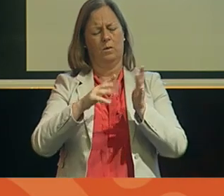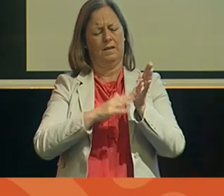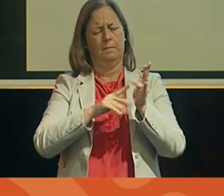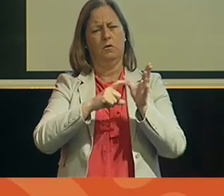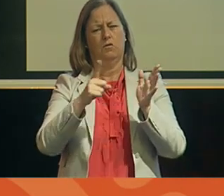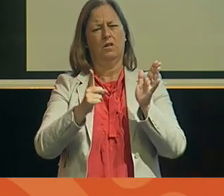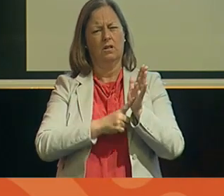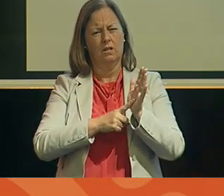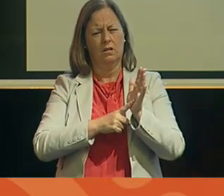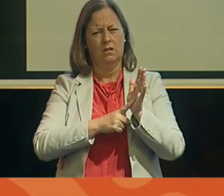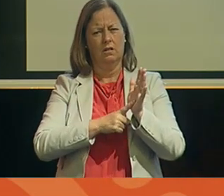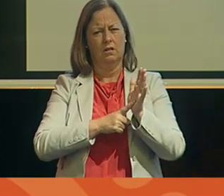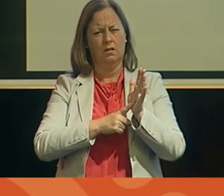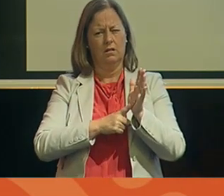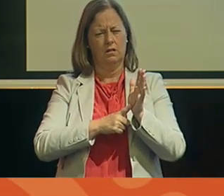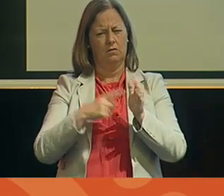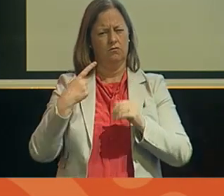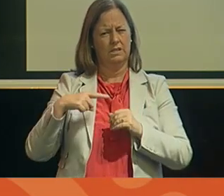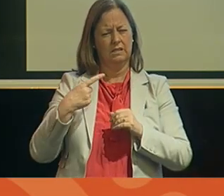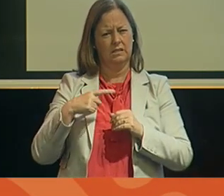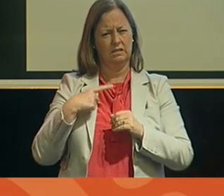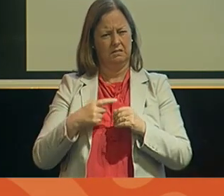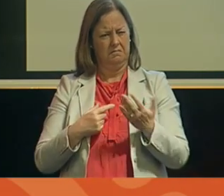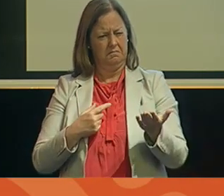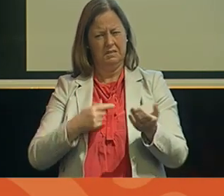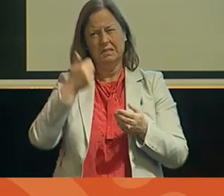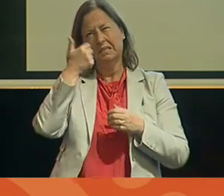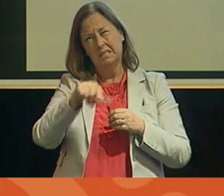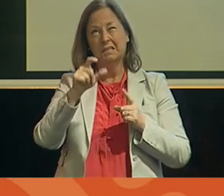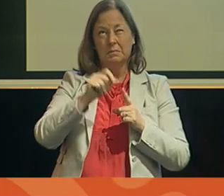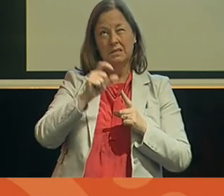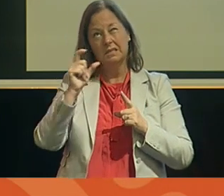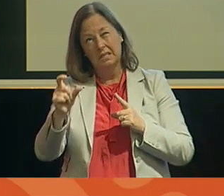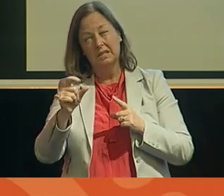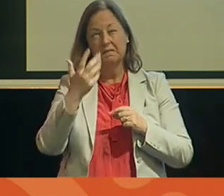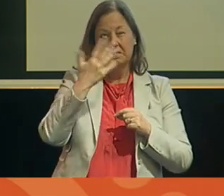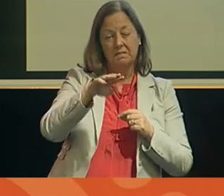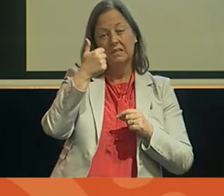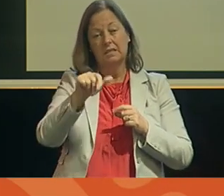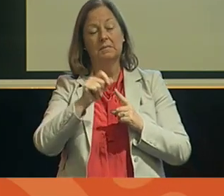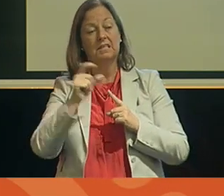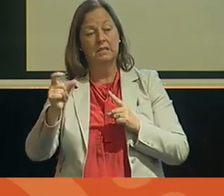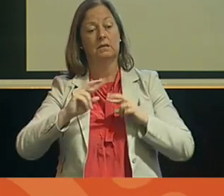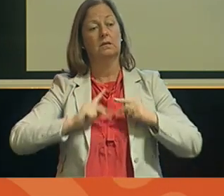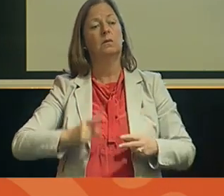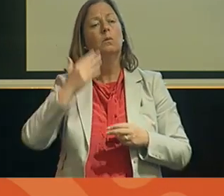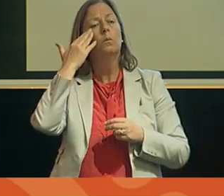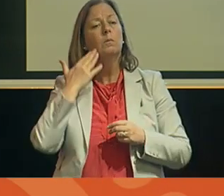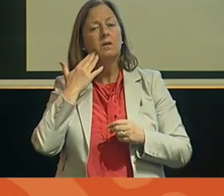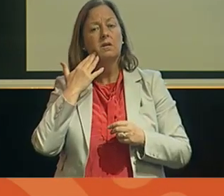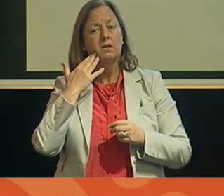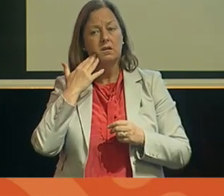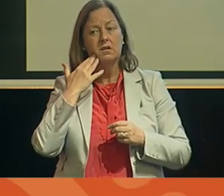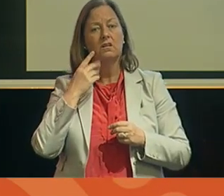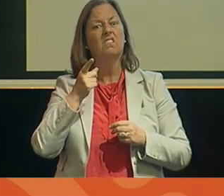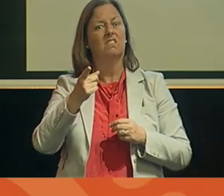is sex work. And I would say 60%, 50 to 60% of transgender women are in sex work